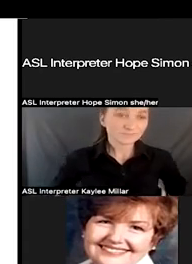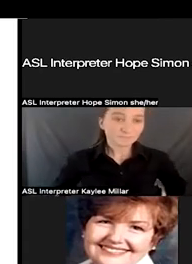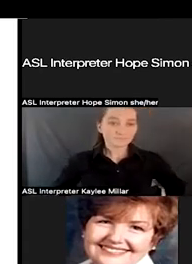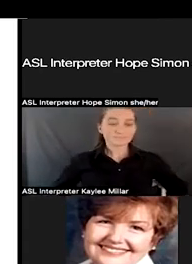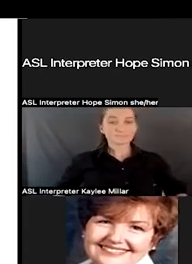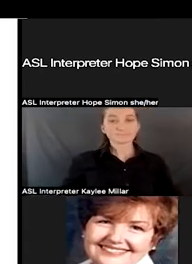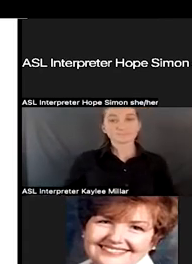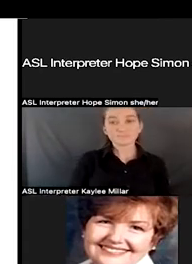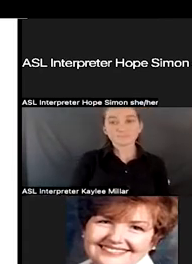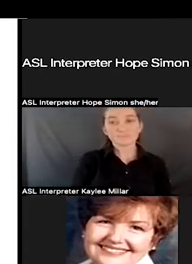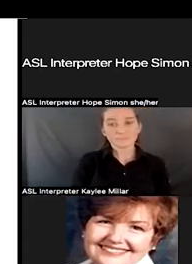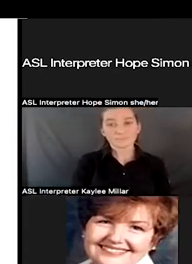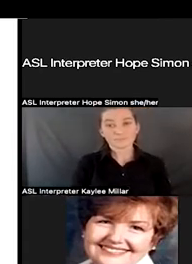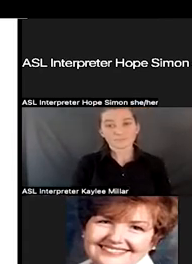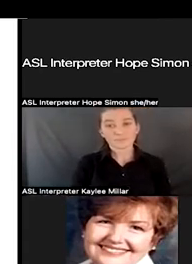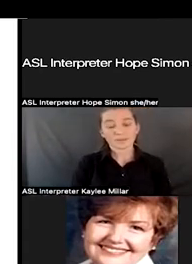And if you go to